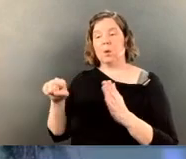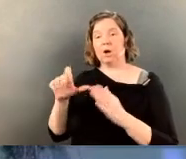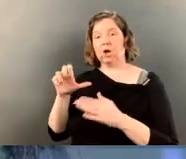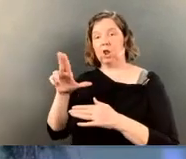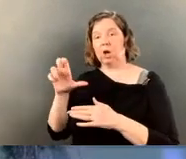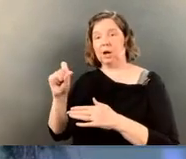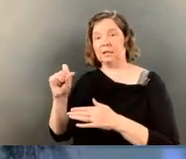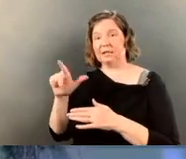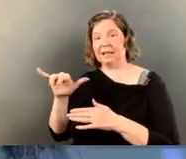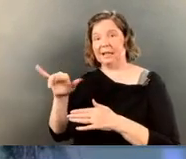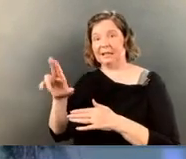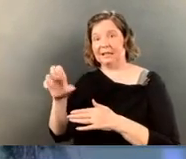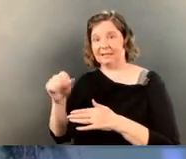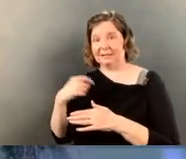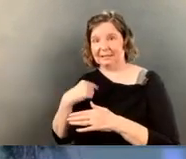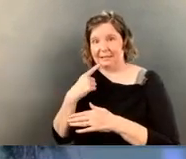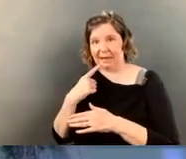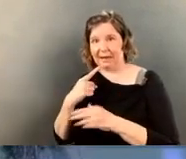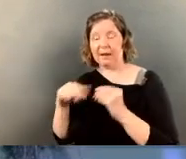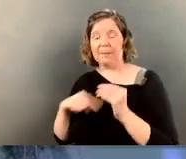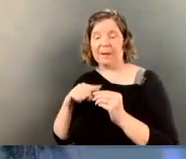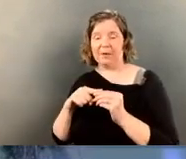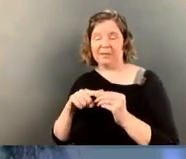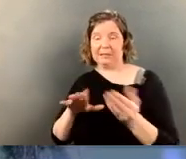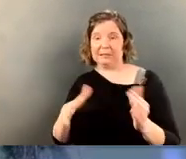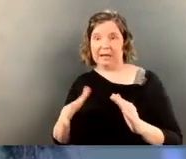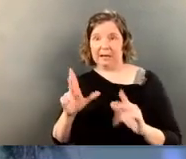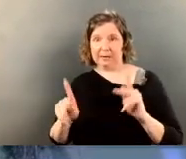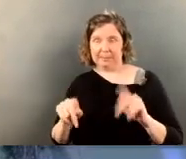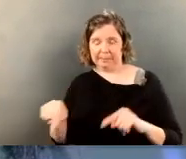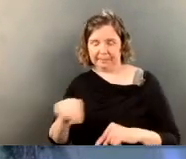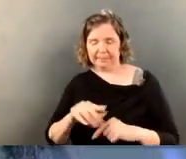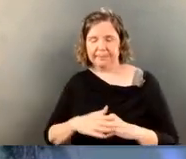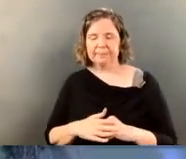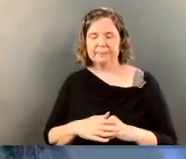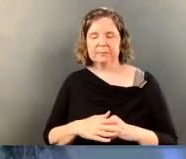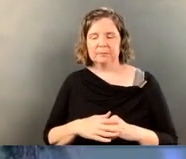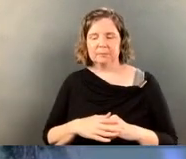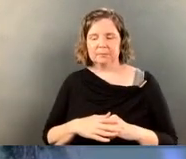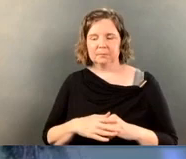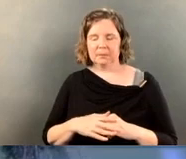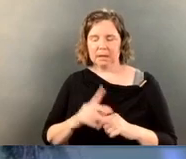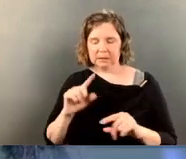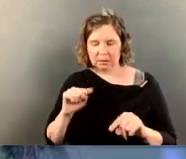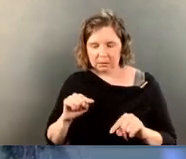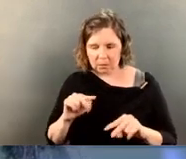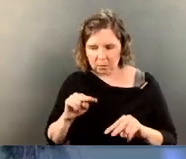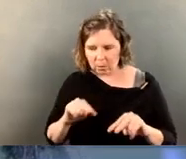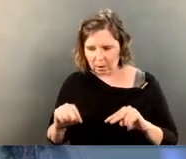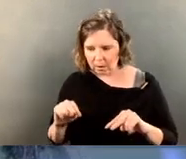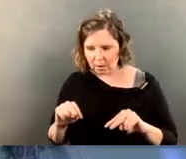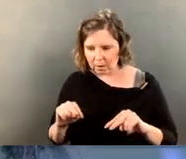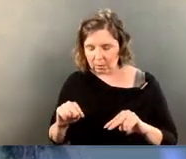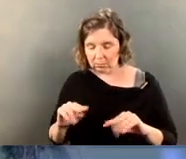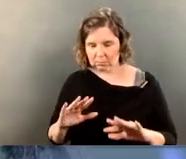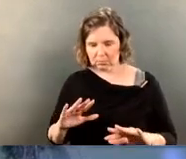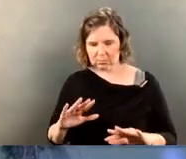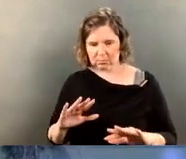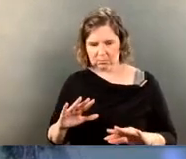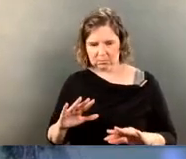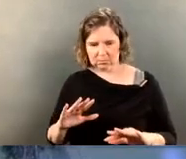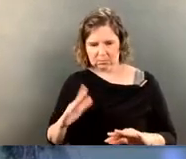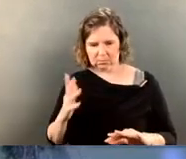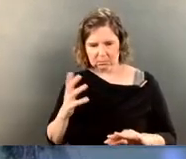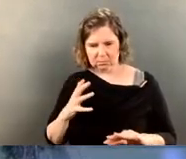Claudius Galenus said about these dying Christians as he watched them take their final breaths. He says, for